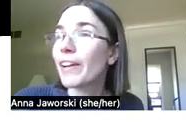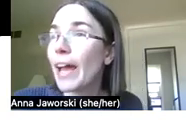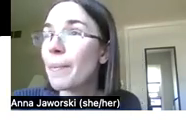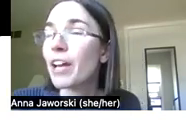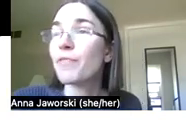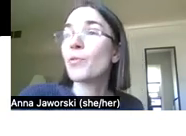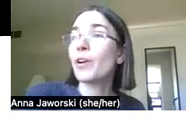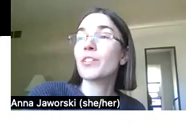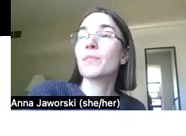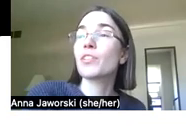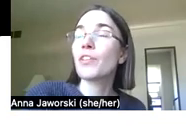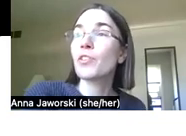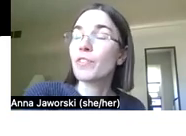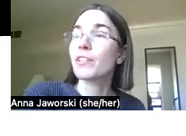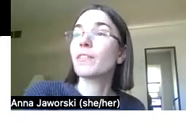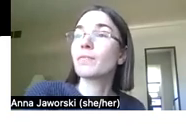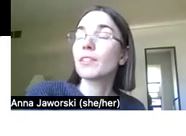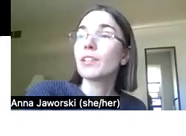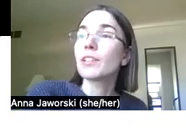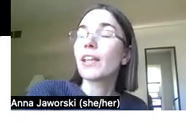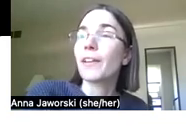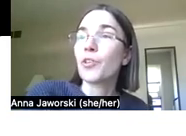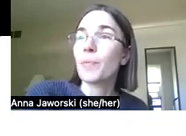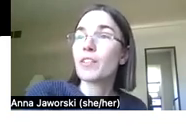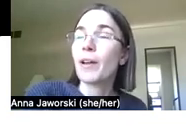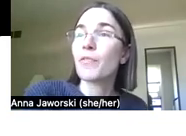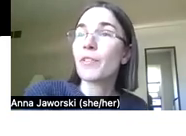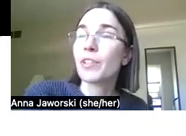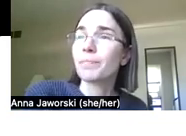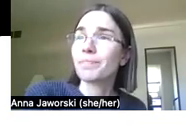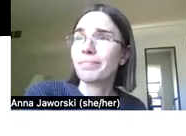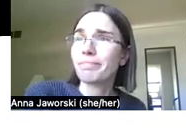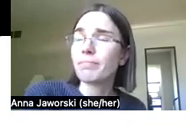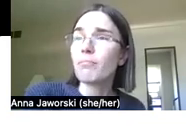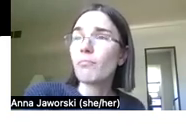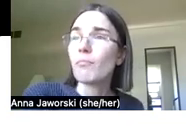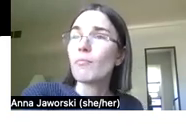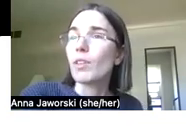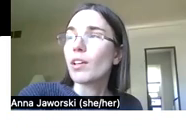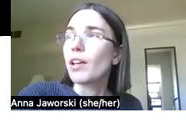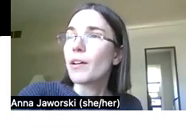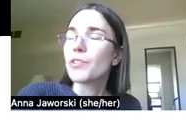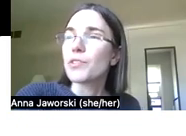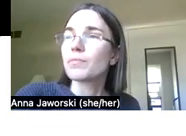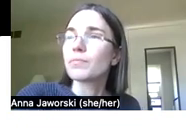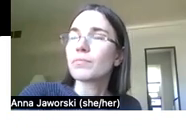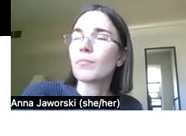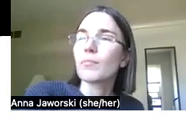Corals provide habitat for other organisms. That's another good reason. That goes back to the biodiversity.